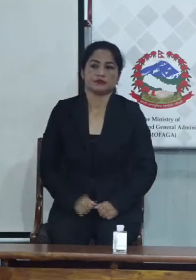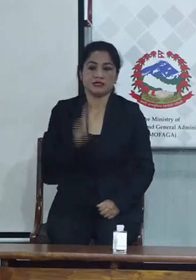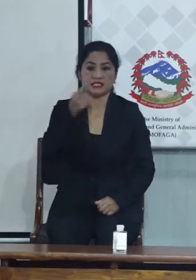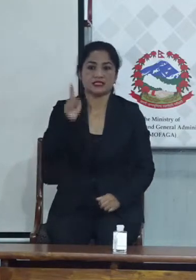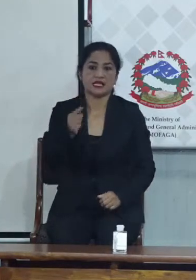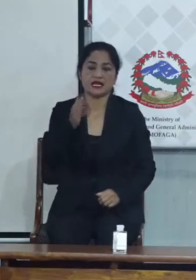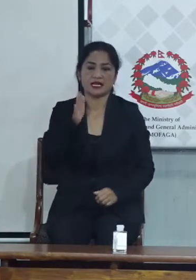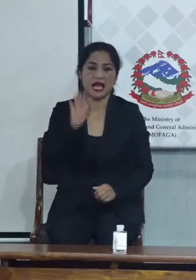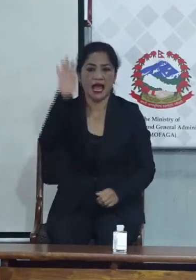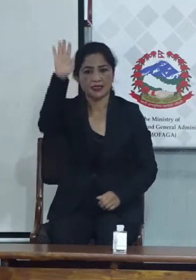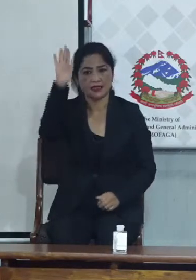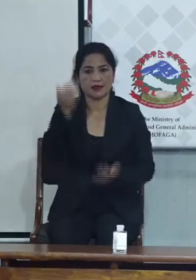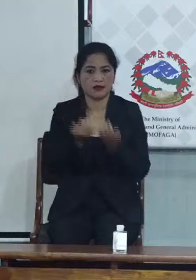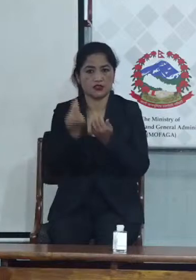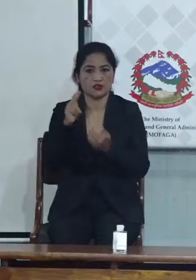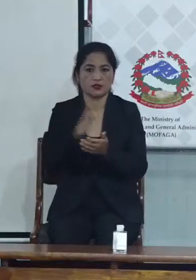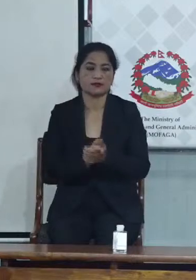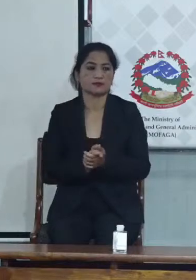Please ask your questions.